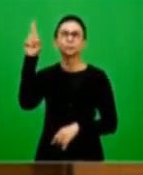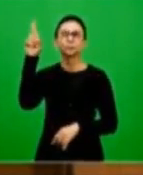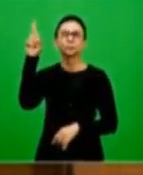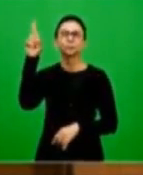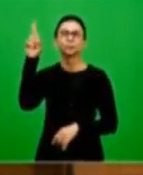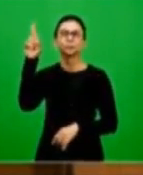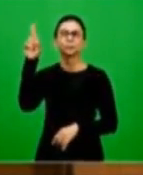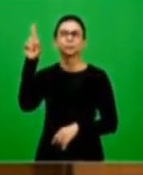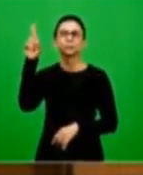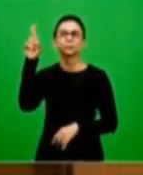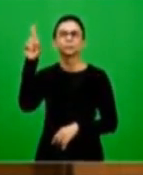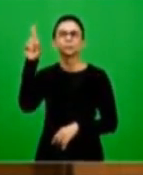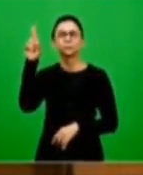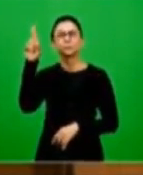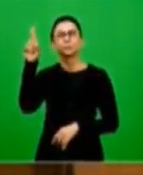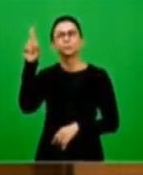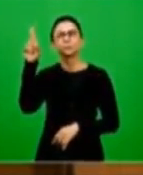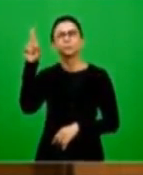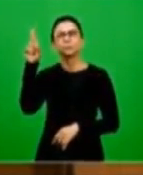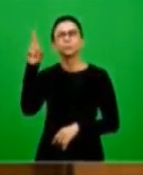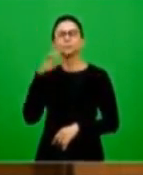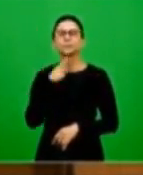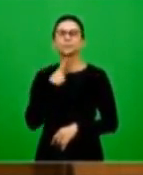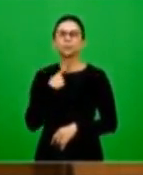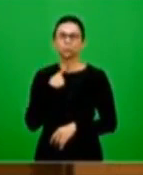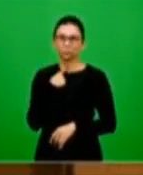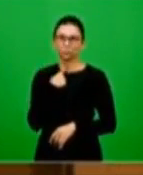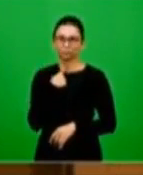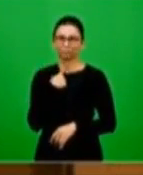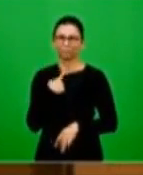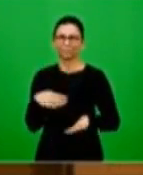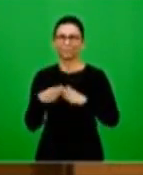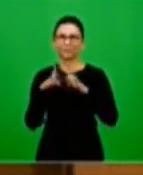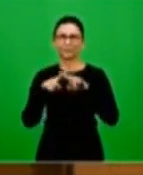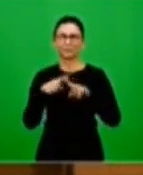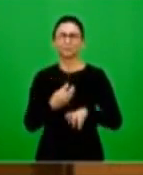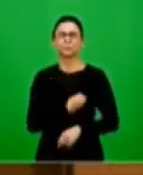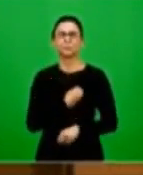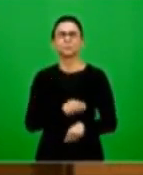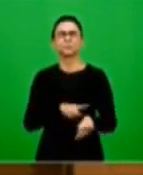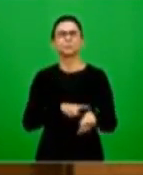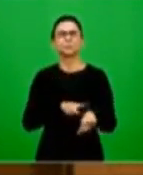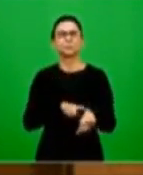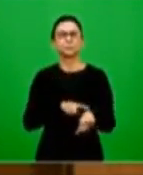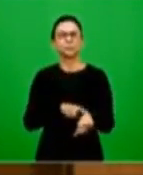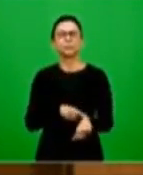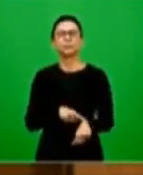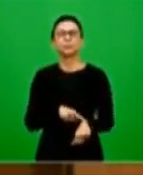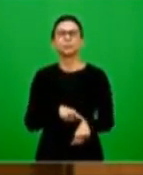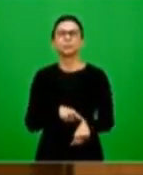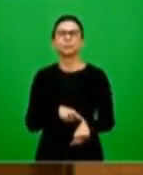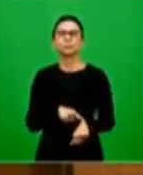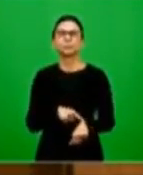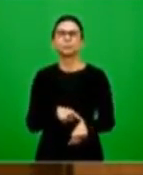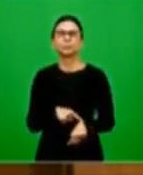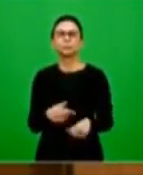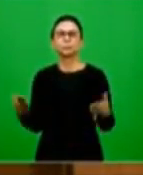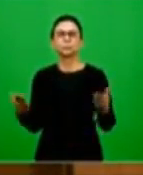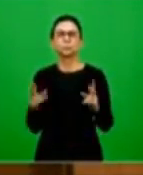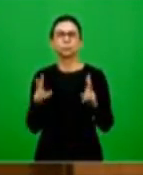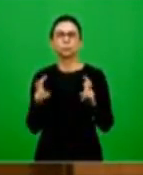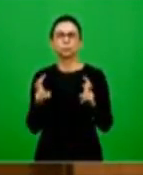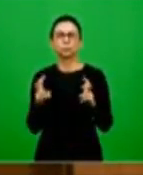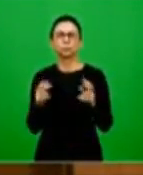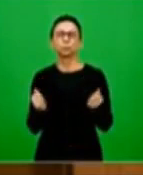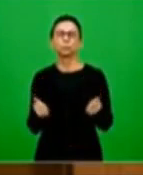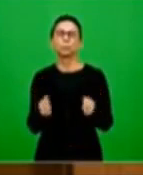igreja, ela pudesse participar de um momento onde estaremos, neste instante, falando sobre o